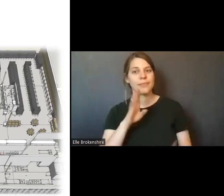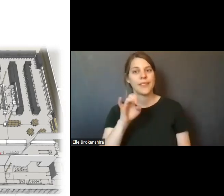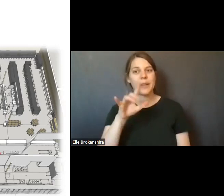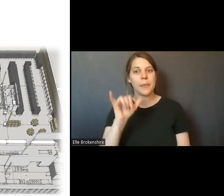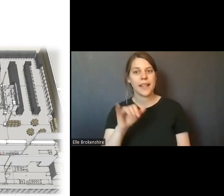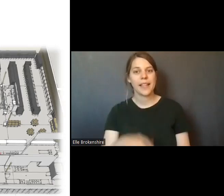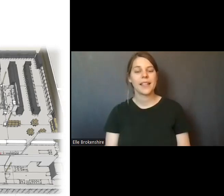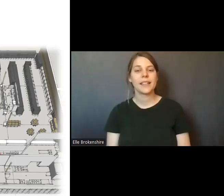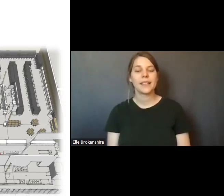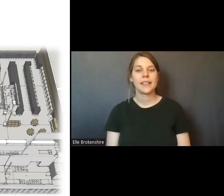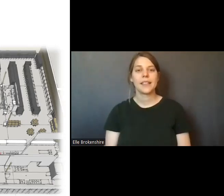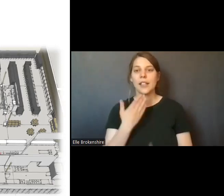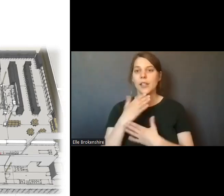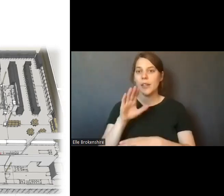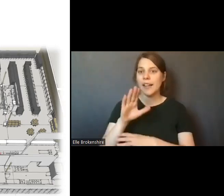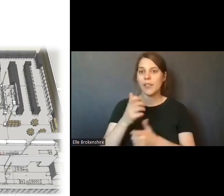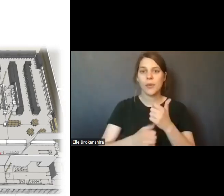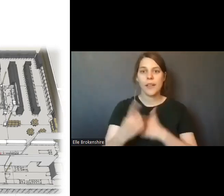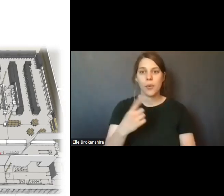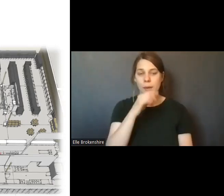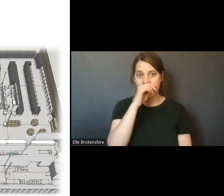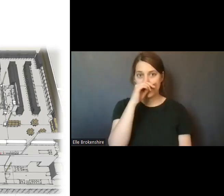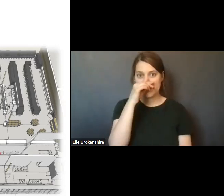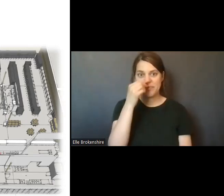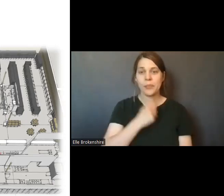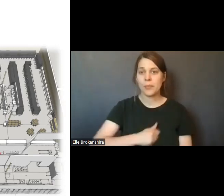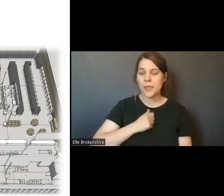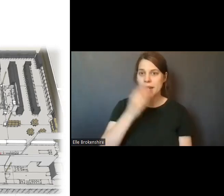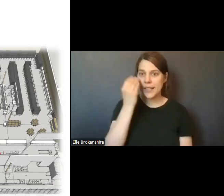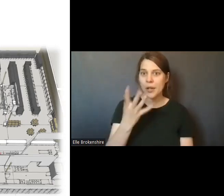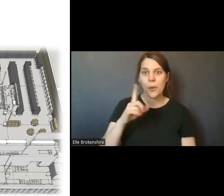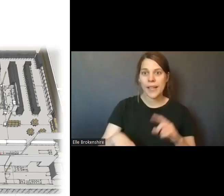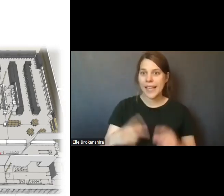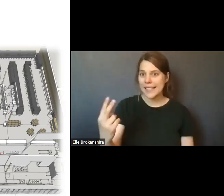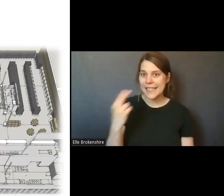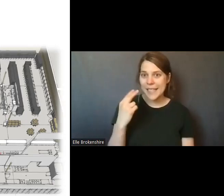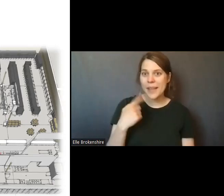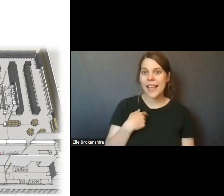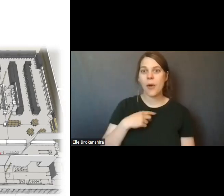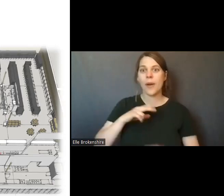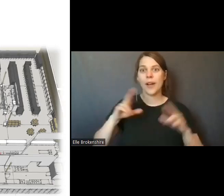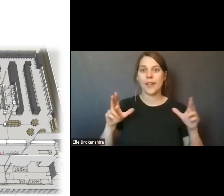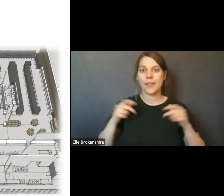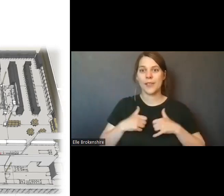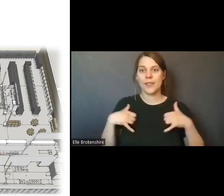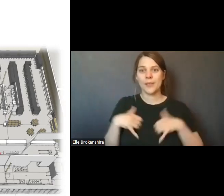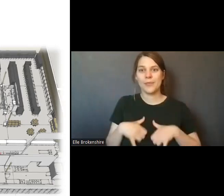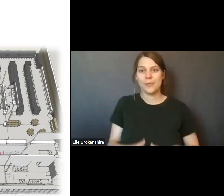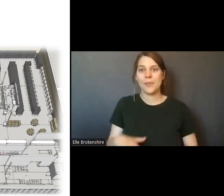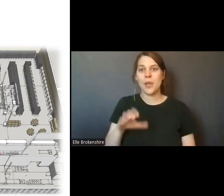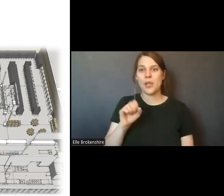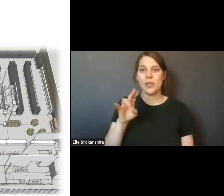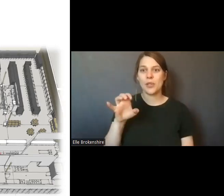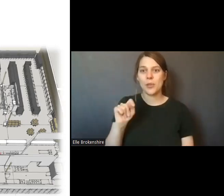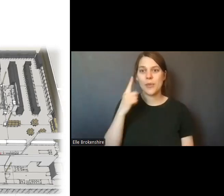Thank you very much, Bailey. Good afternoon, everyone. I'm sorry to say you can't see me with my suit on. I wore this suit just for you guys today.